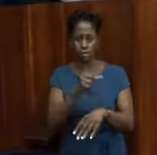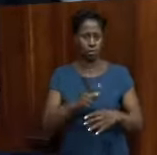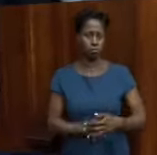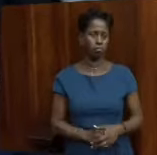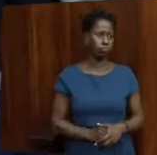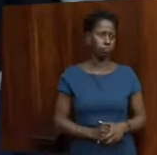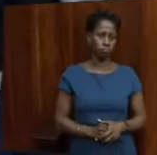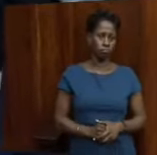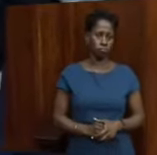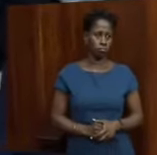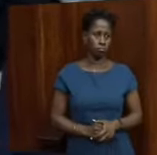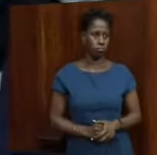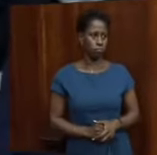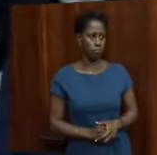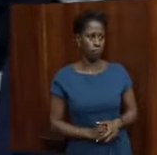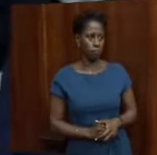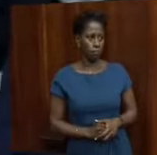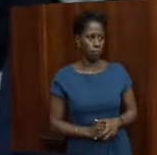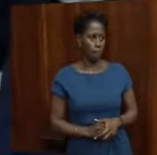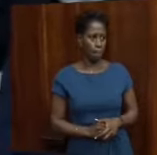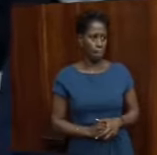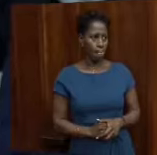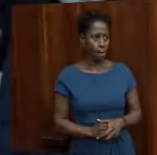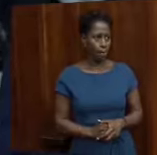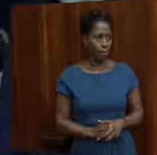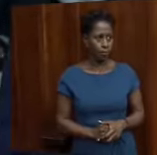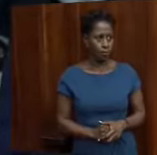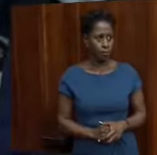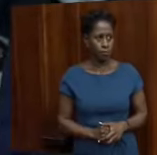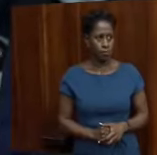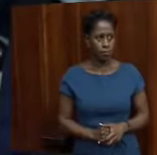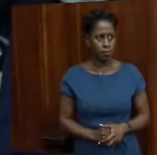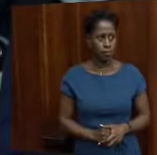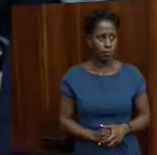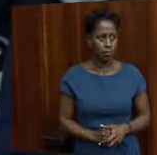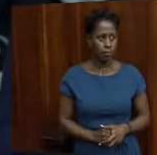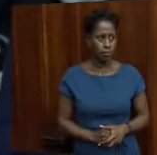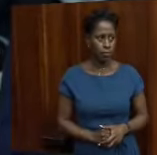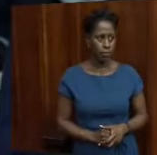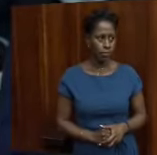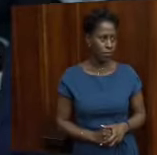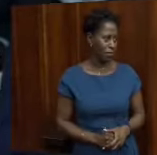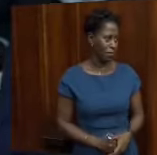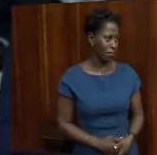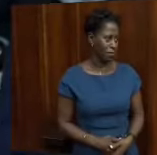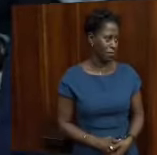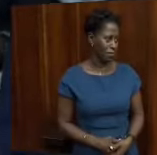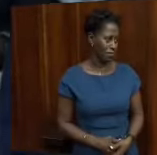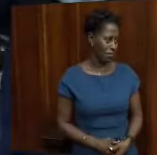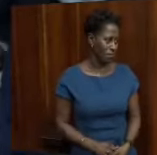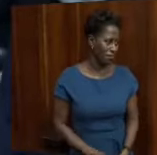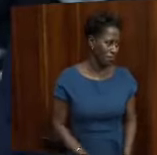era of good governance with zero tolerance for corruption in the administrative of public affairs.